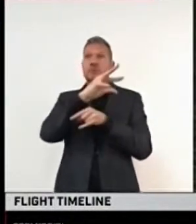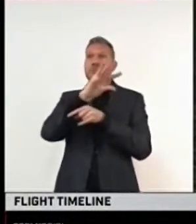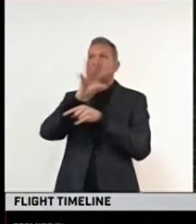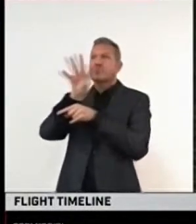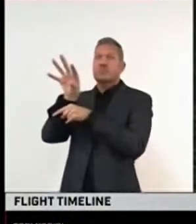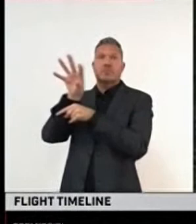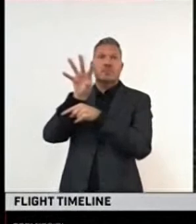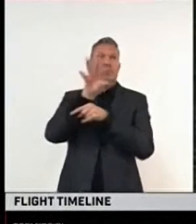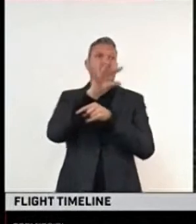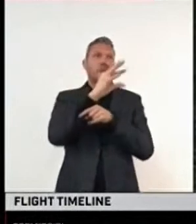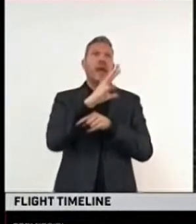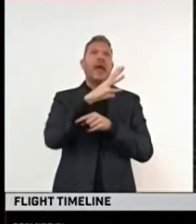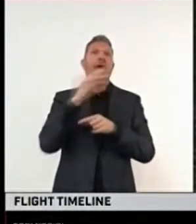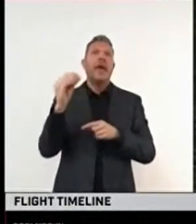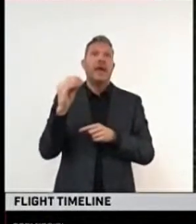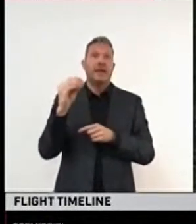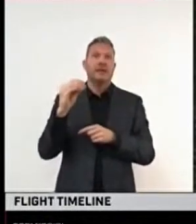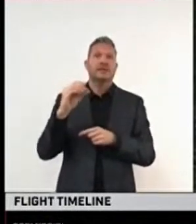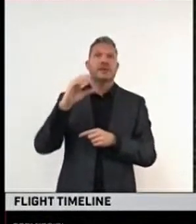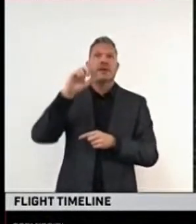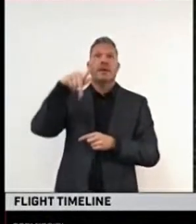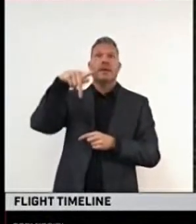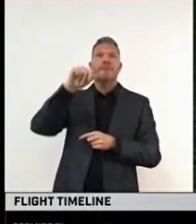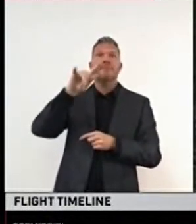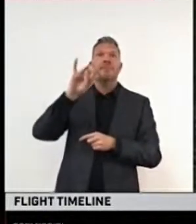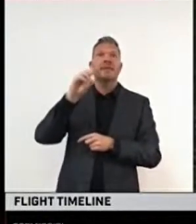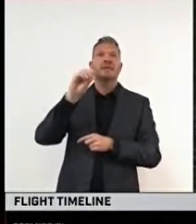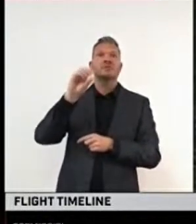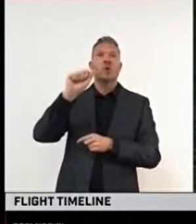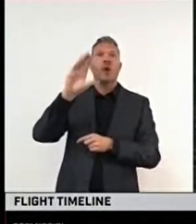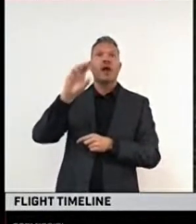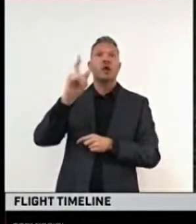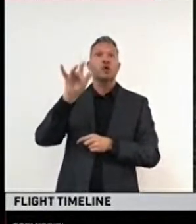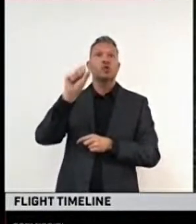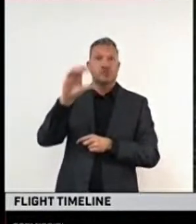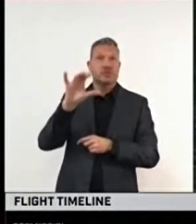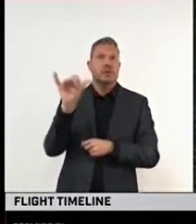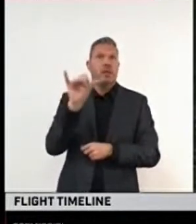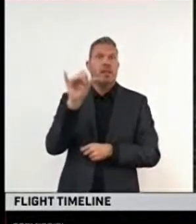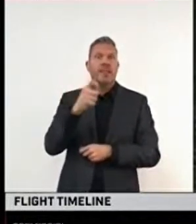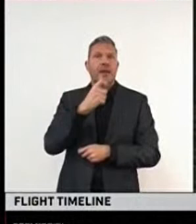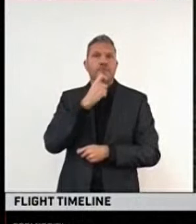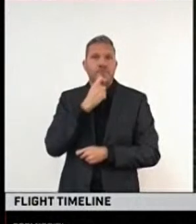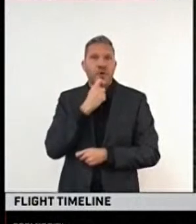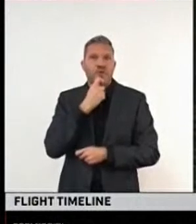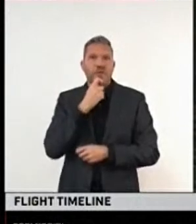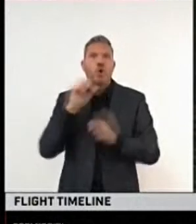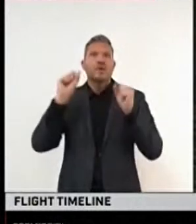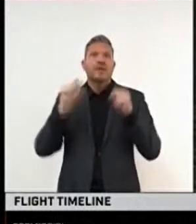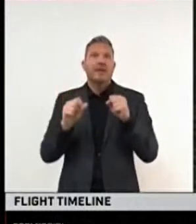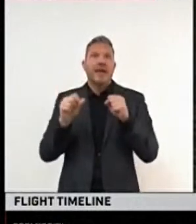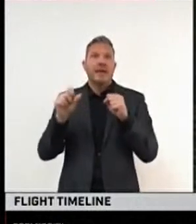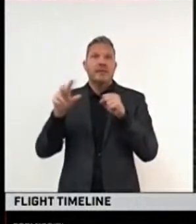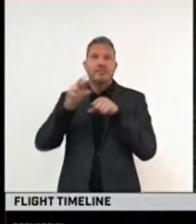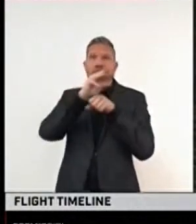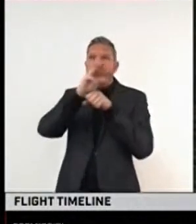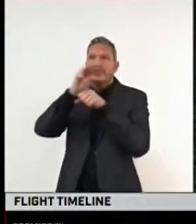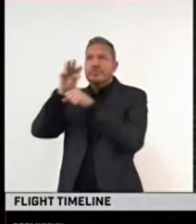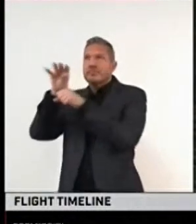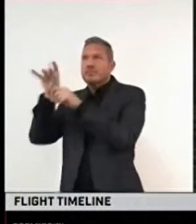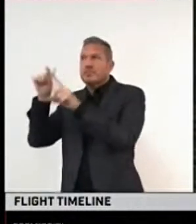a piezoacoustic sensor that vibrates on impact, literally a microphone in space. Findus Venture is financing